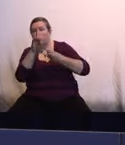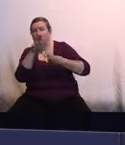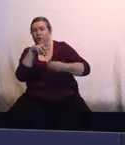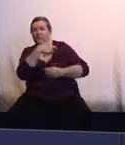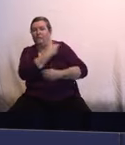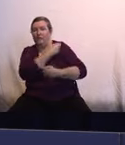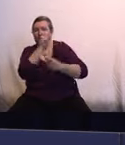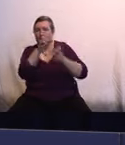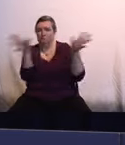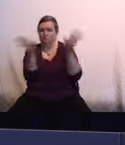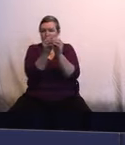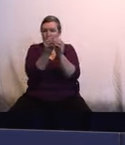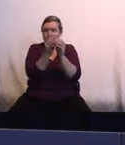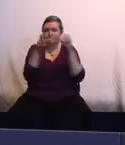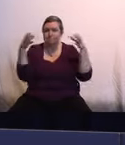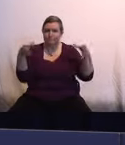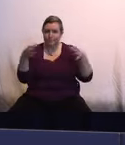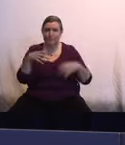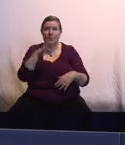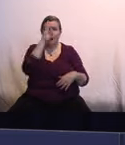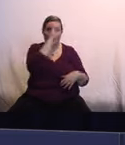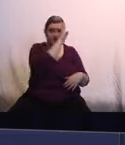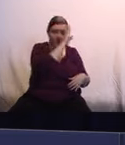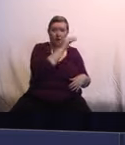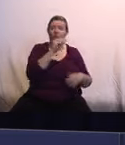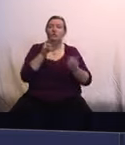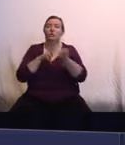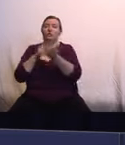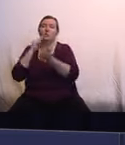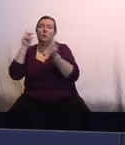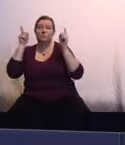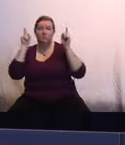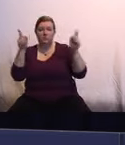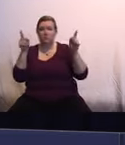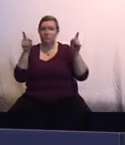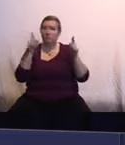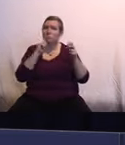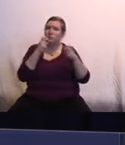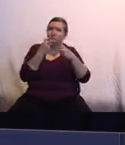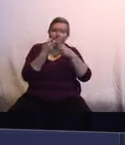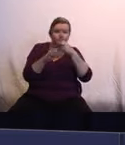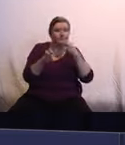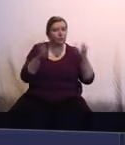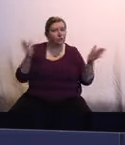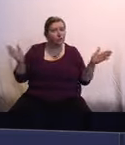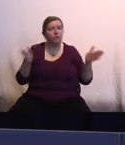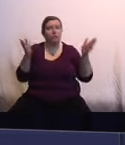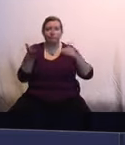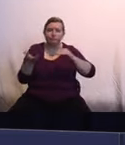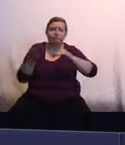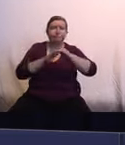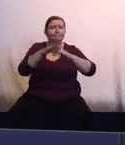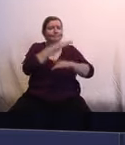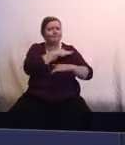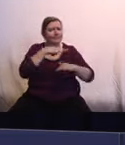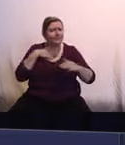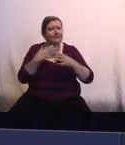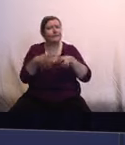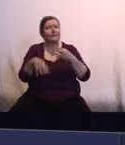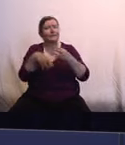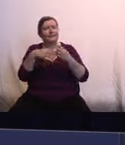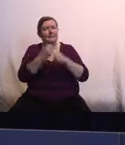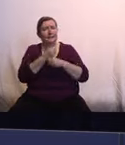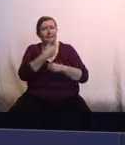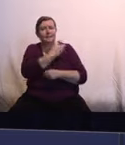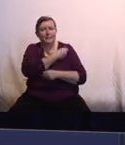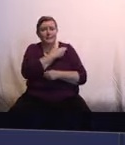Hospital and long-term care industries have worked diligently to increase vaccination and booster rates, but the high transmissibility